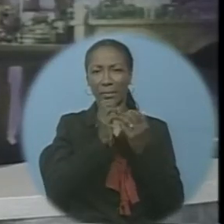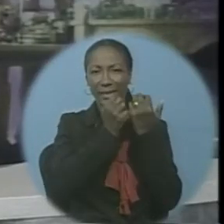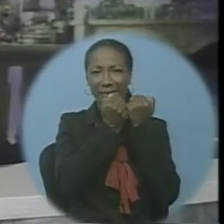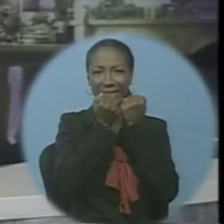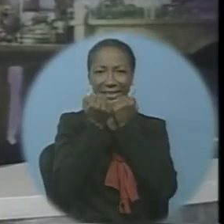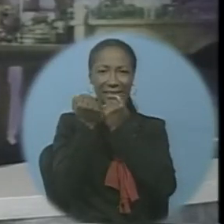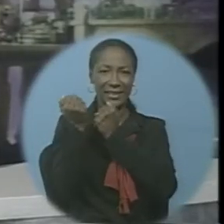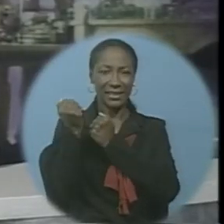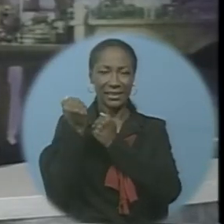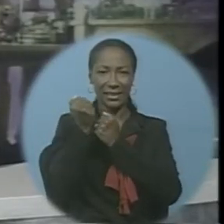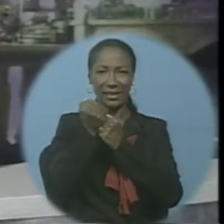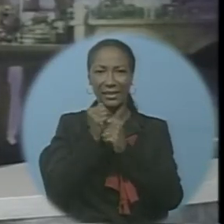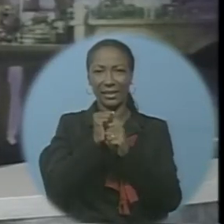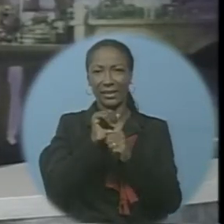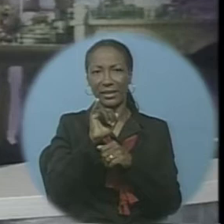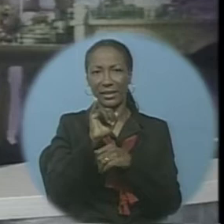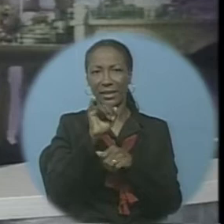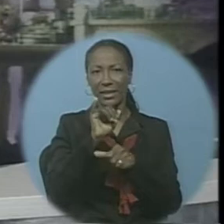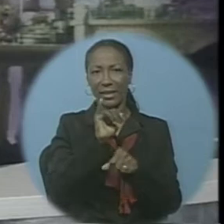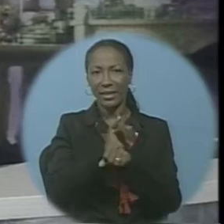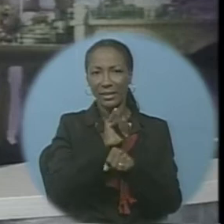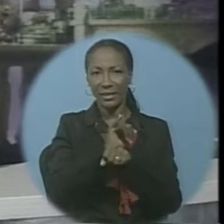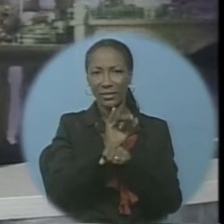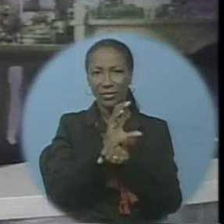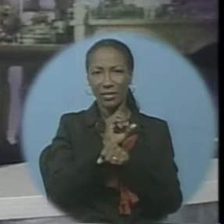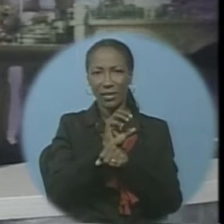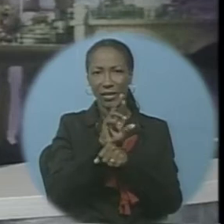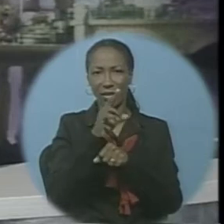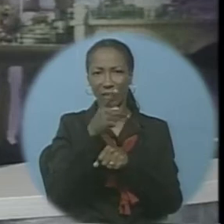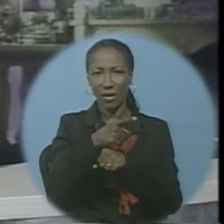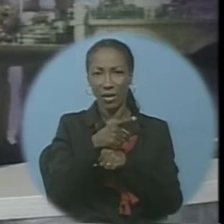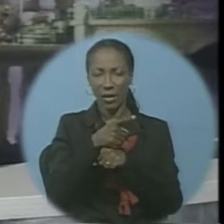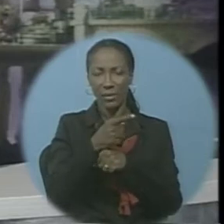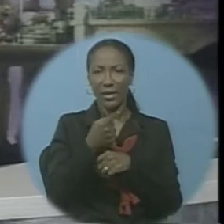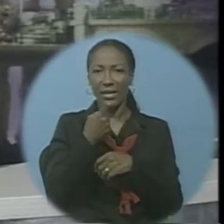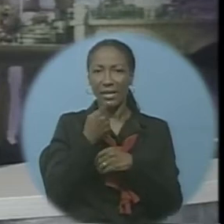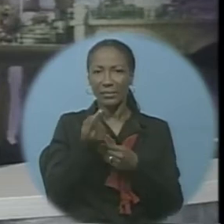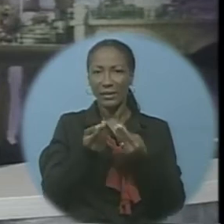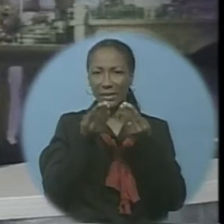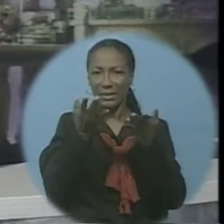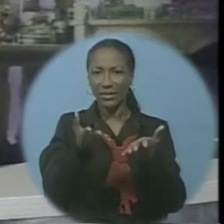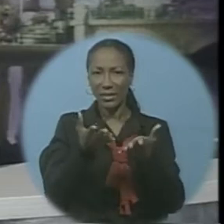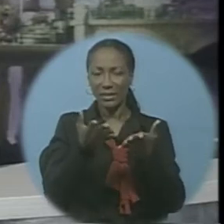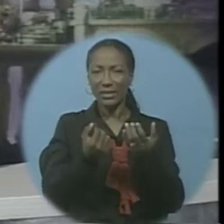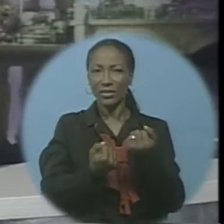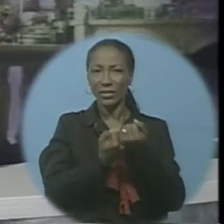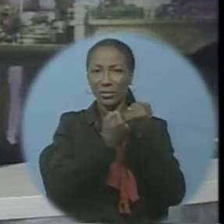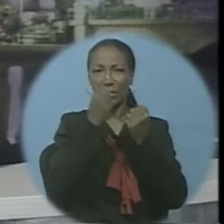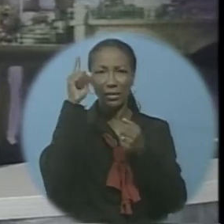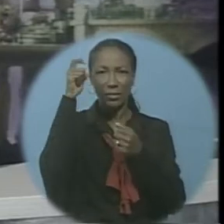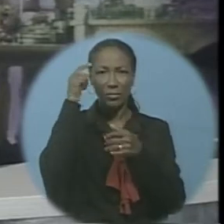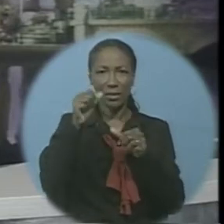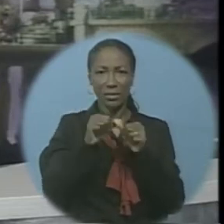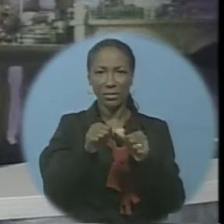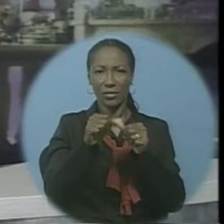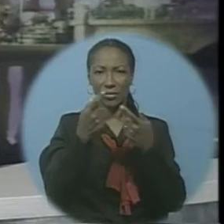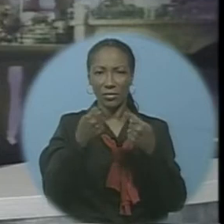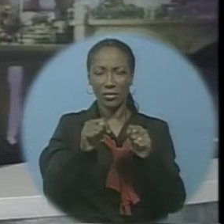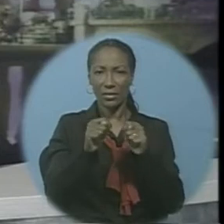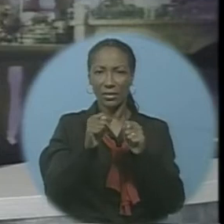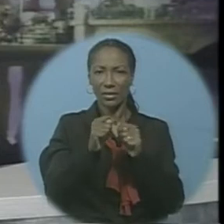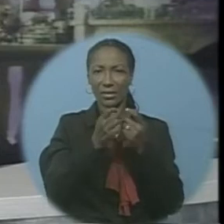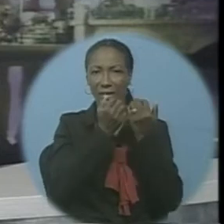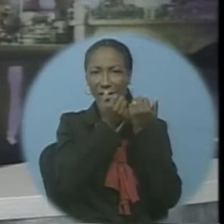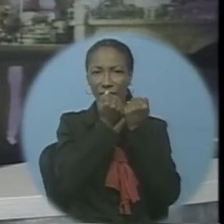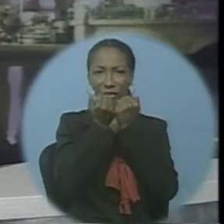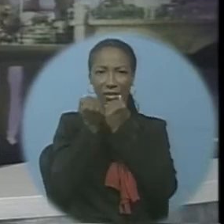of the Barbados Cane Industry Corporation has been putting forward a case to support government's continued efforts to revive the